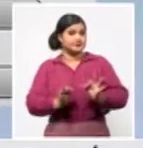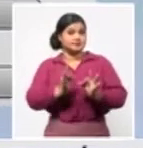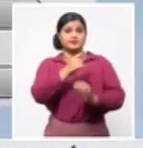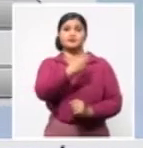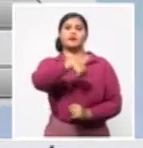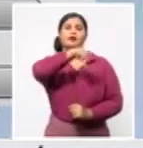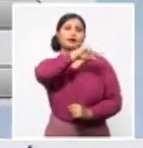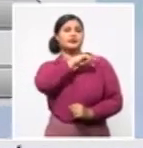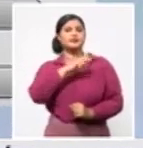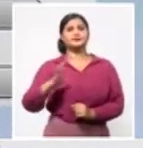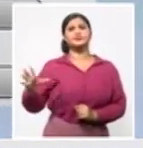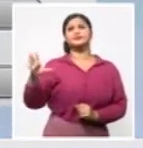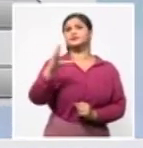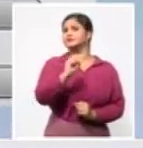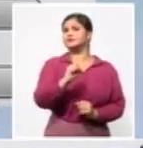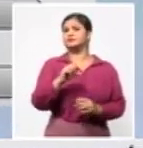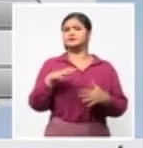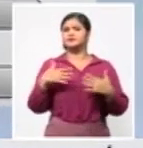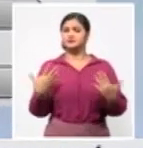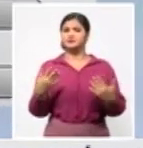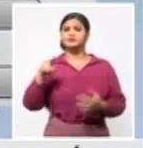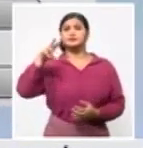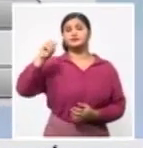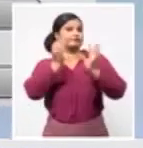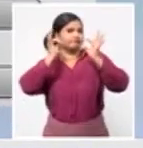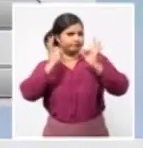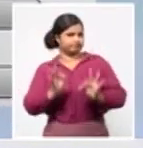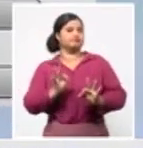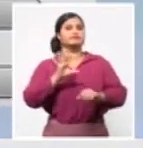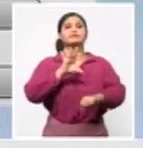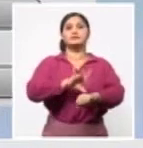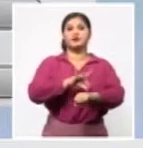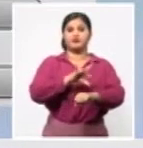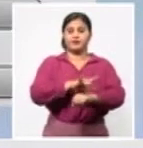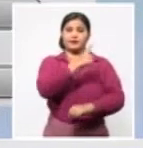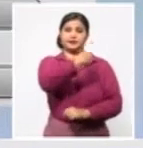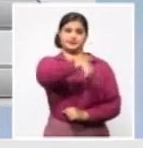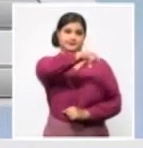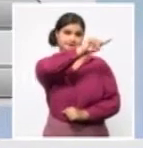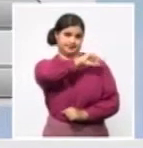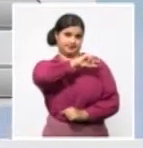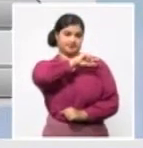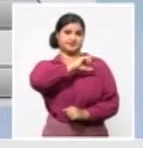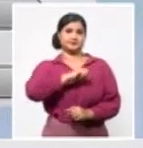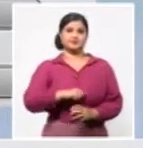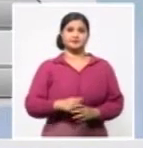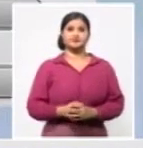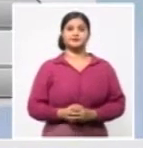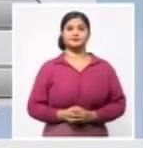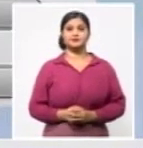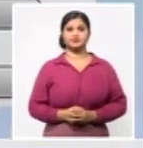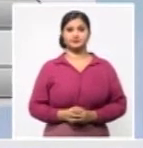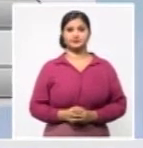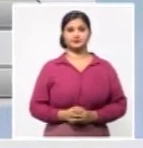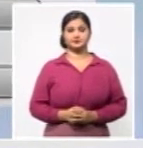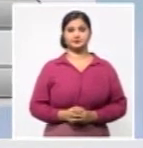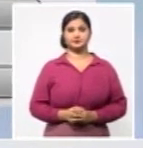2,428 of which tested positive for SARS-CoV-2 and COVID-19. This